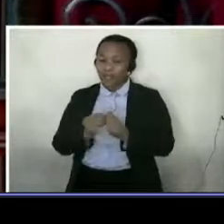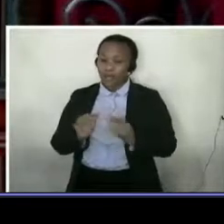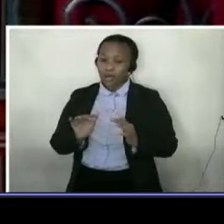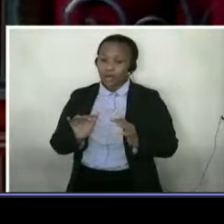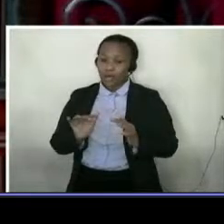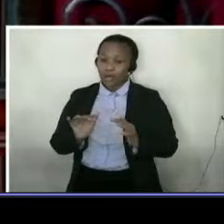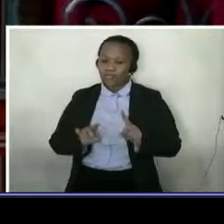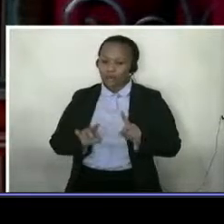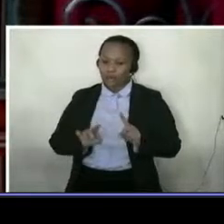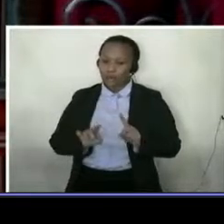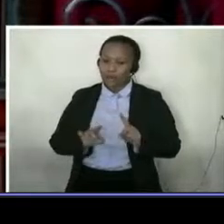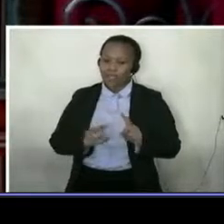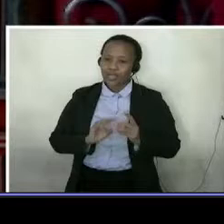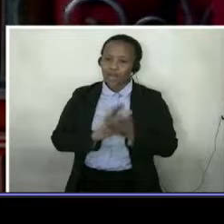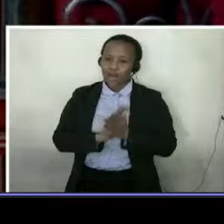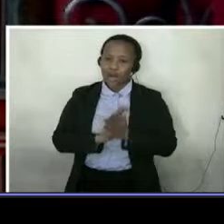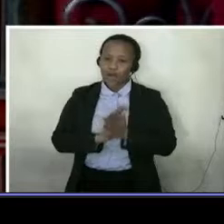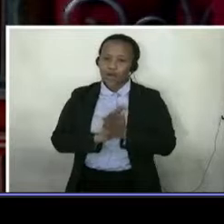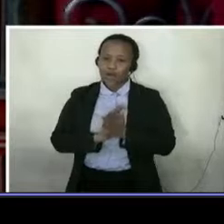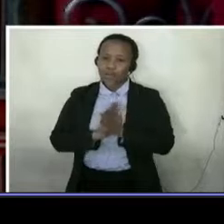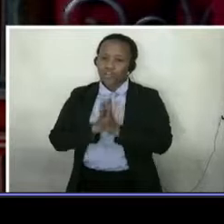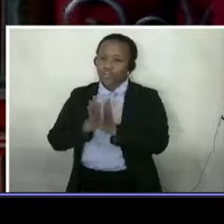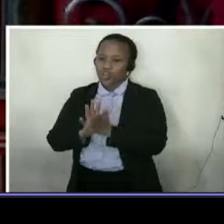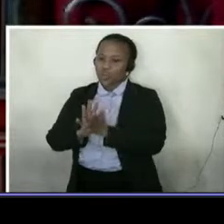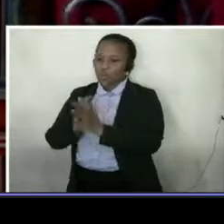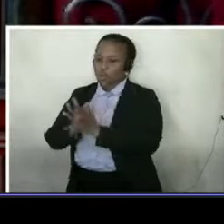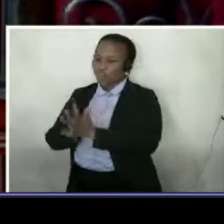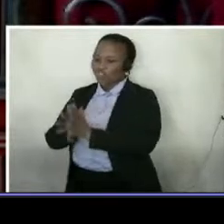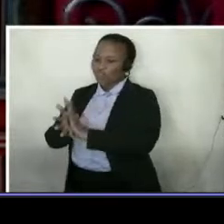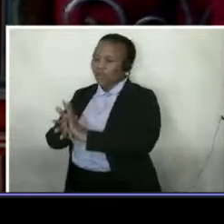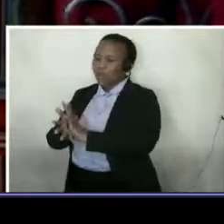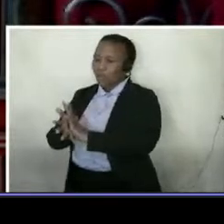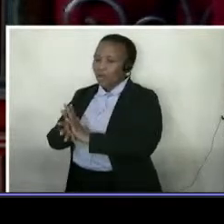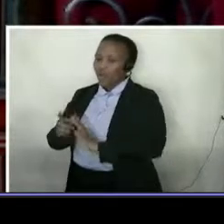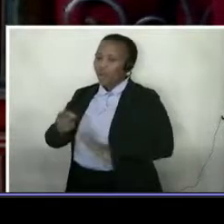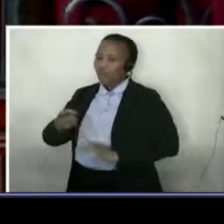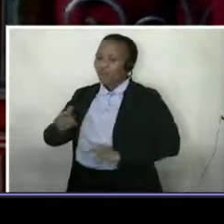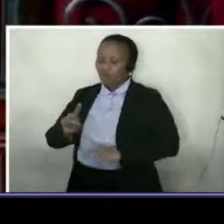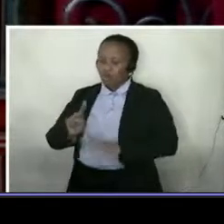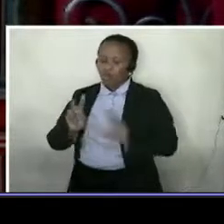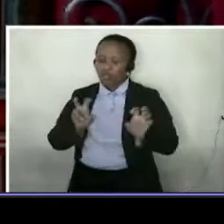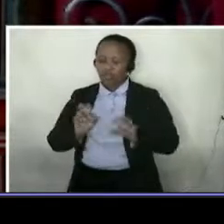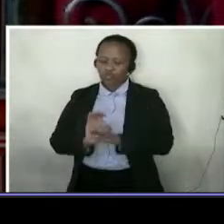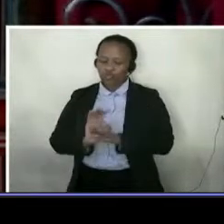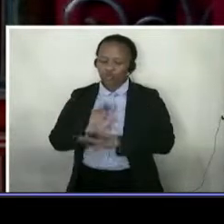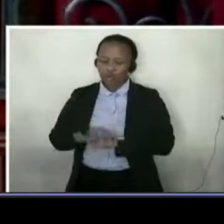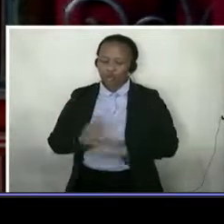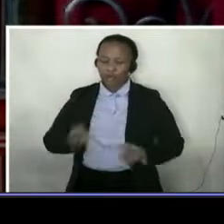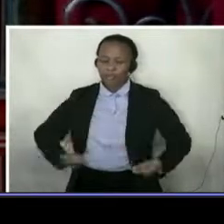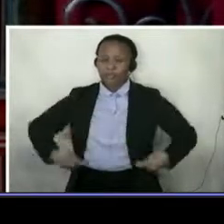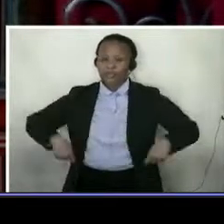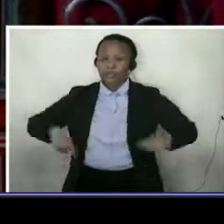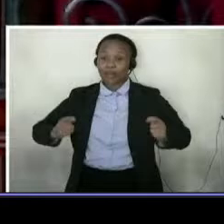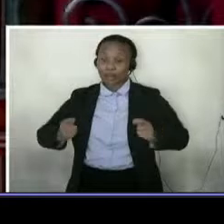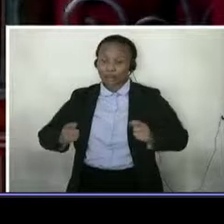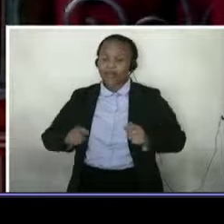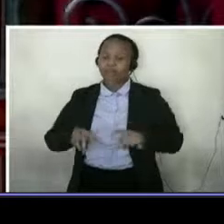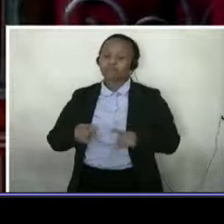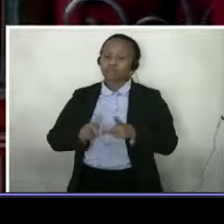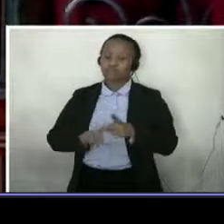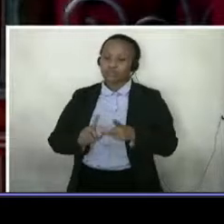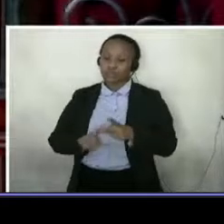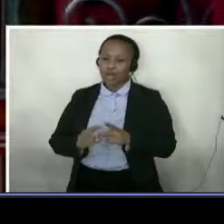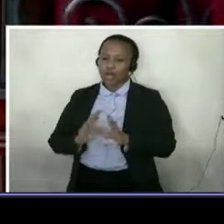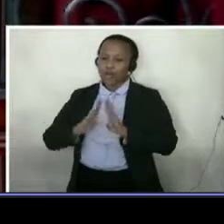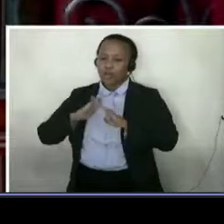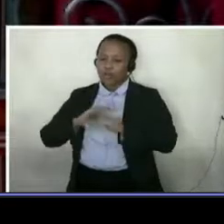incomplete disclosure of irregular expenditures by mostly management and incomplete